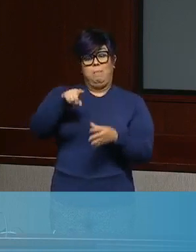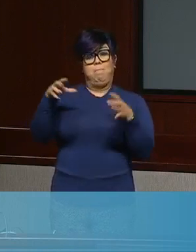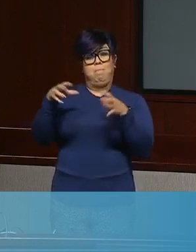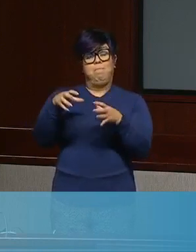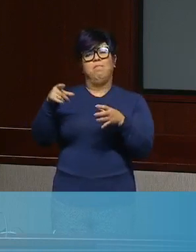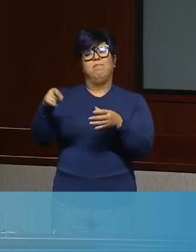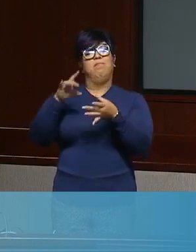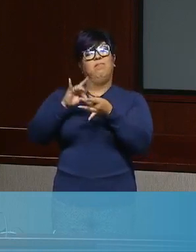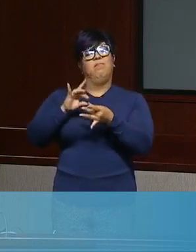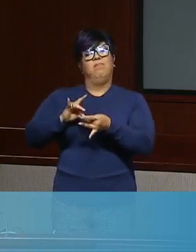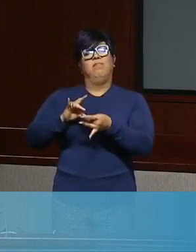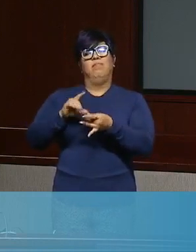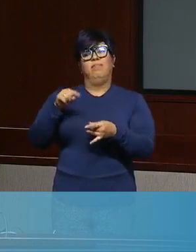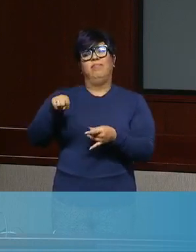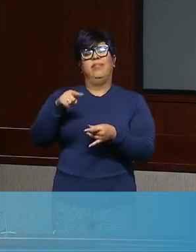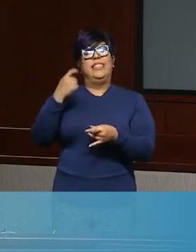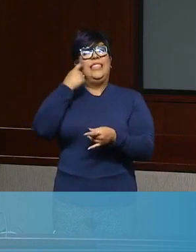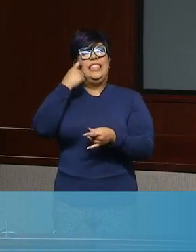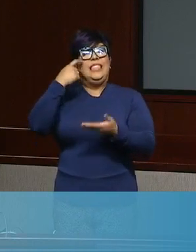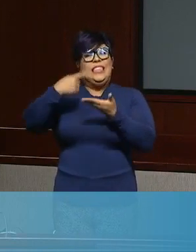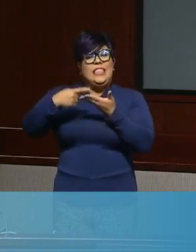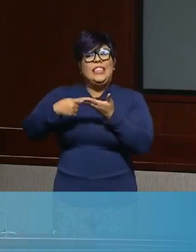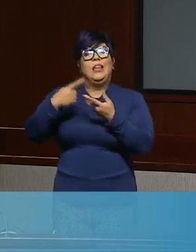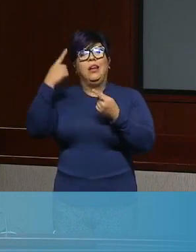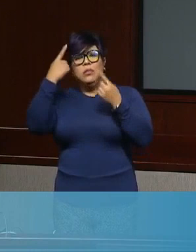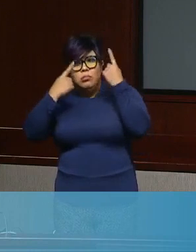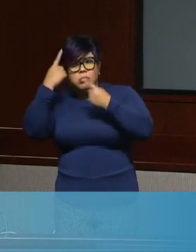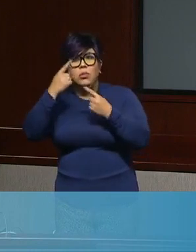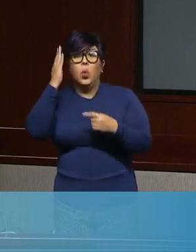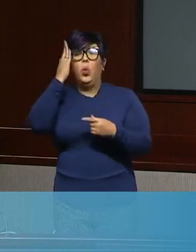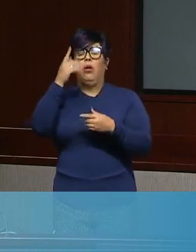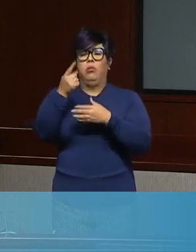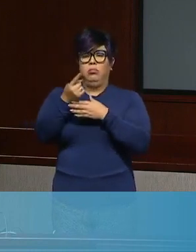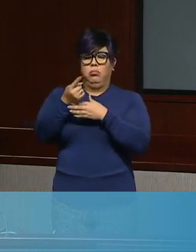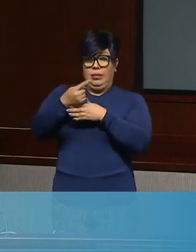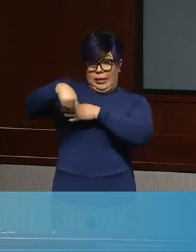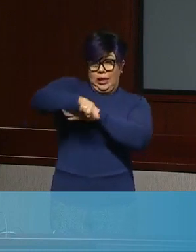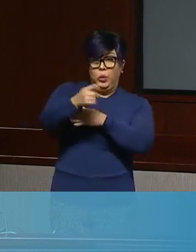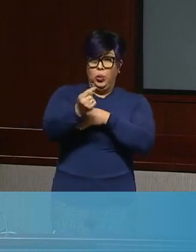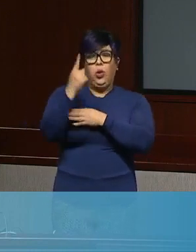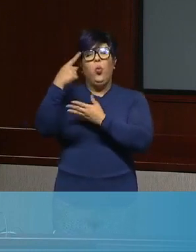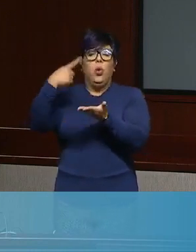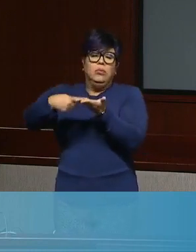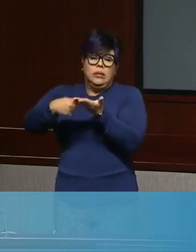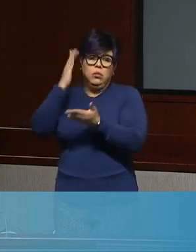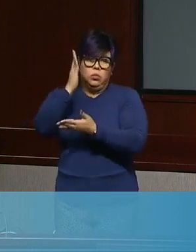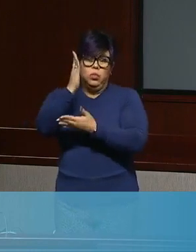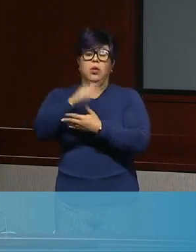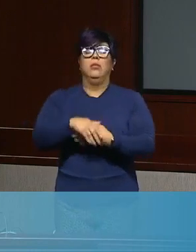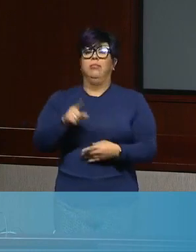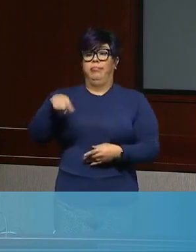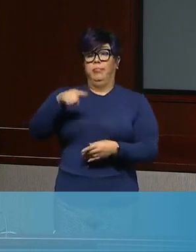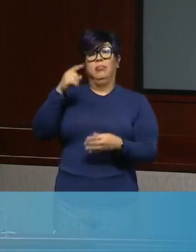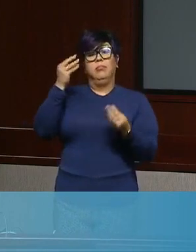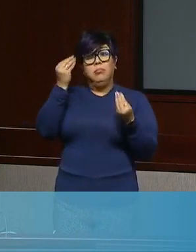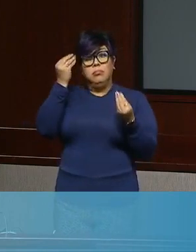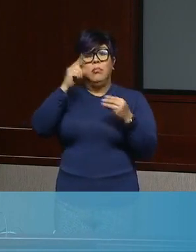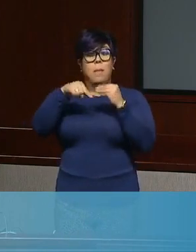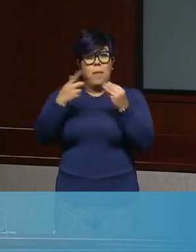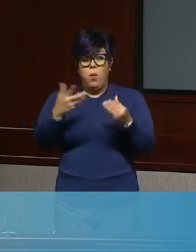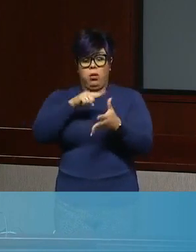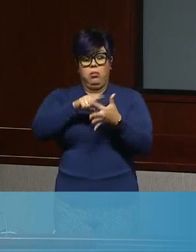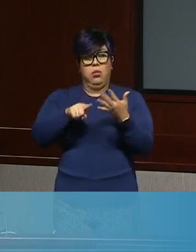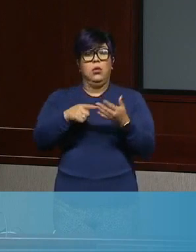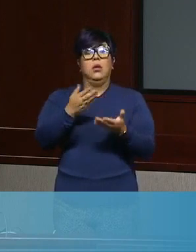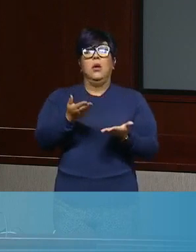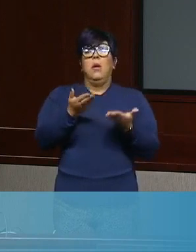notes on some of the things the board will be considering next week on Tuesday. Next week, the board will consider a proposal for the